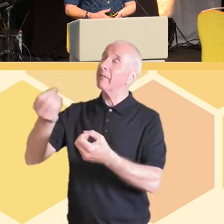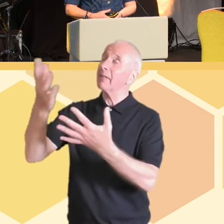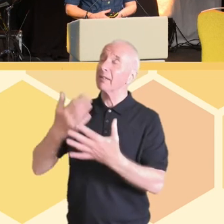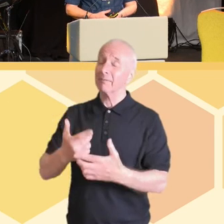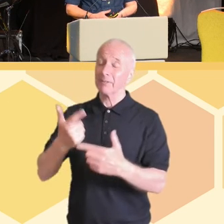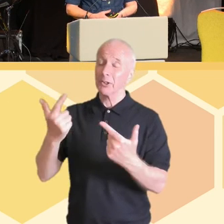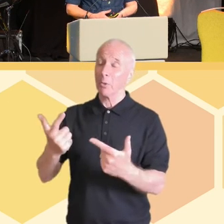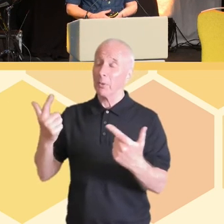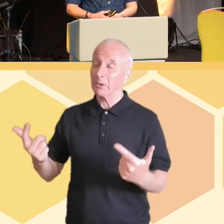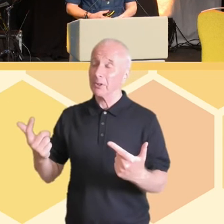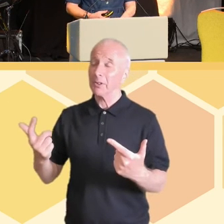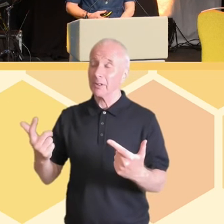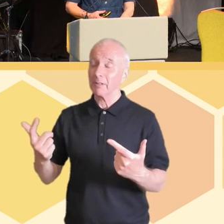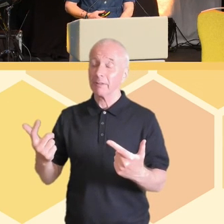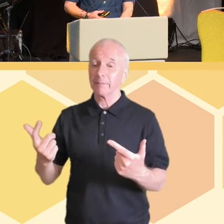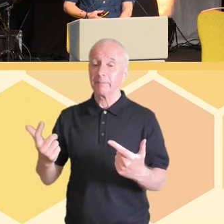us.